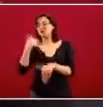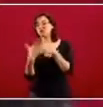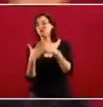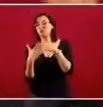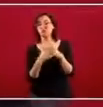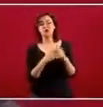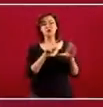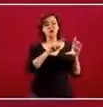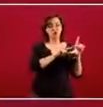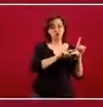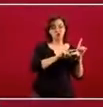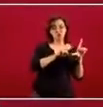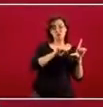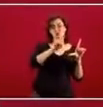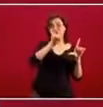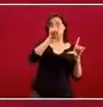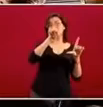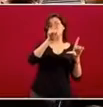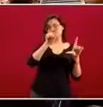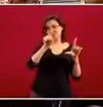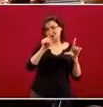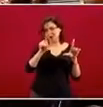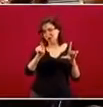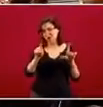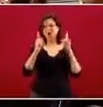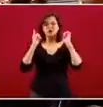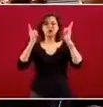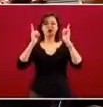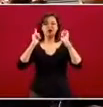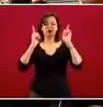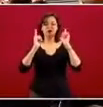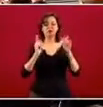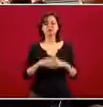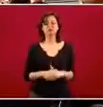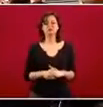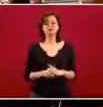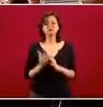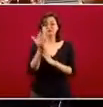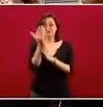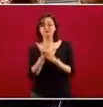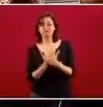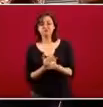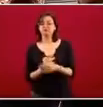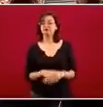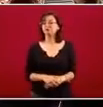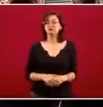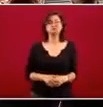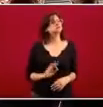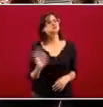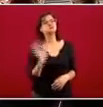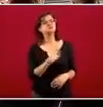that have been successful to a certain extent, but we still have a way to go.